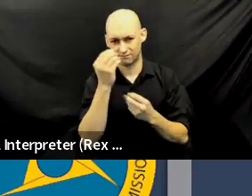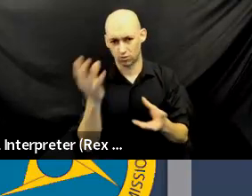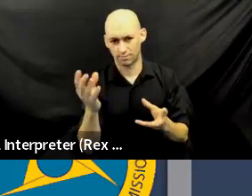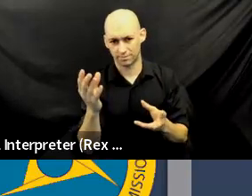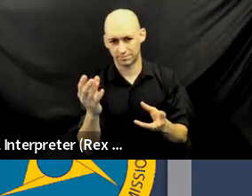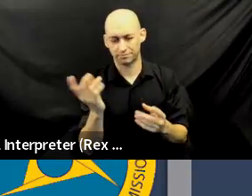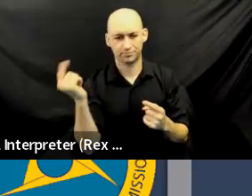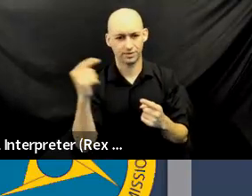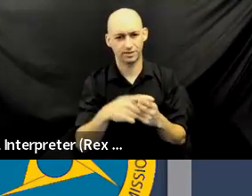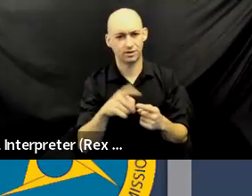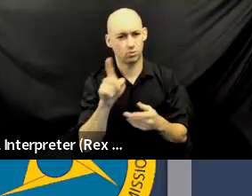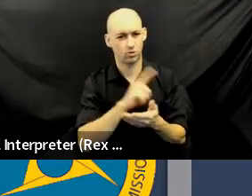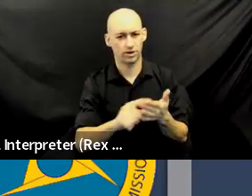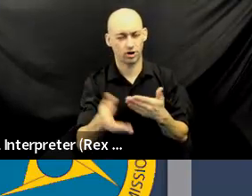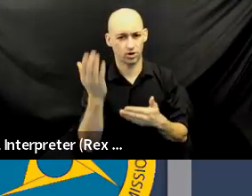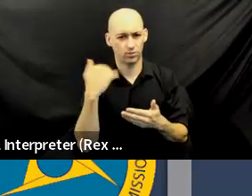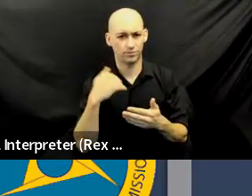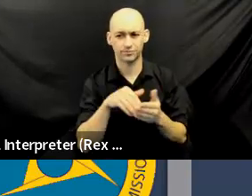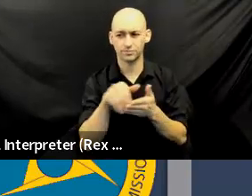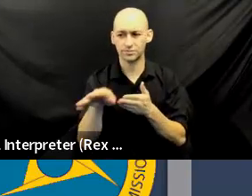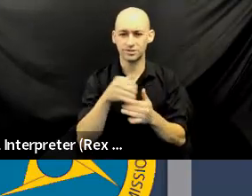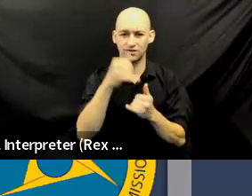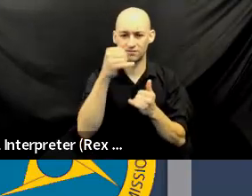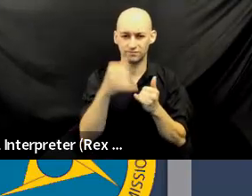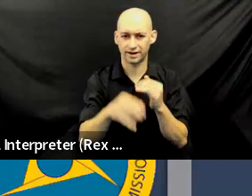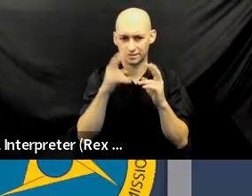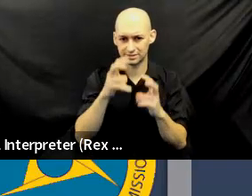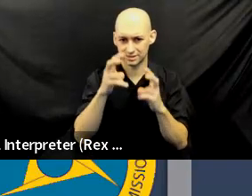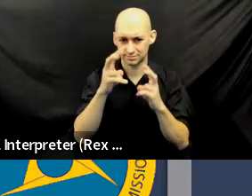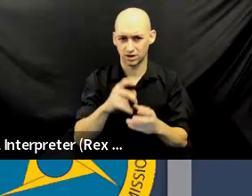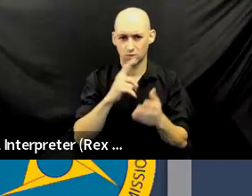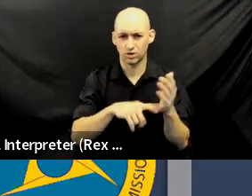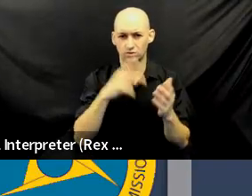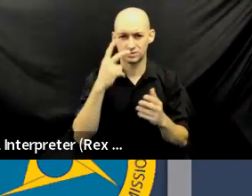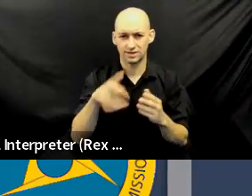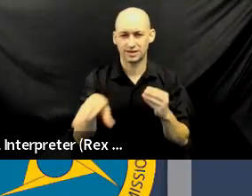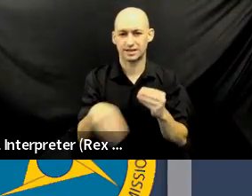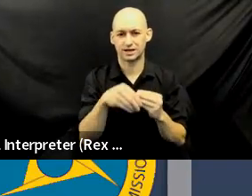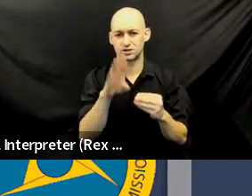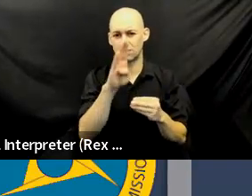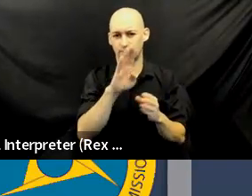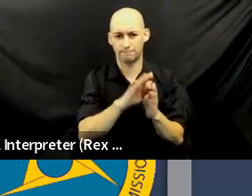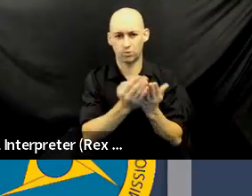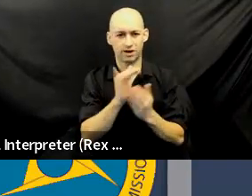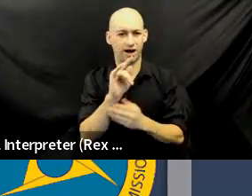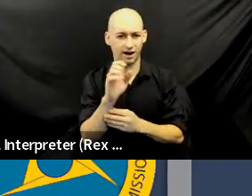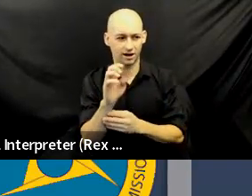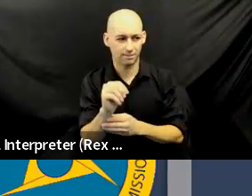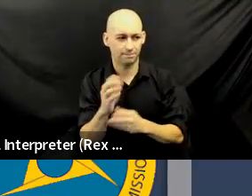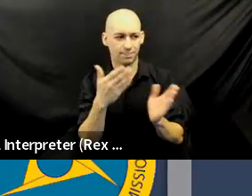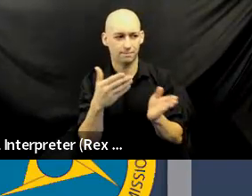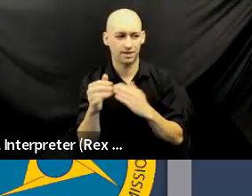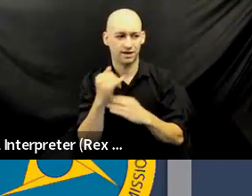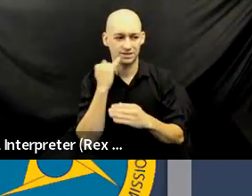week, to send them what this final assessment is and what you guys have seen attached to the book item. And I think the plan is still to keep them involved